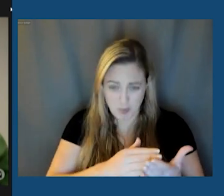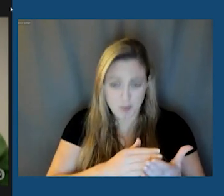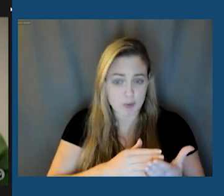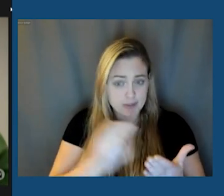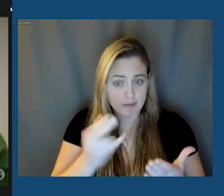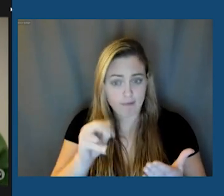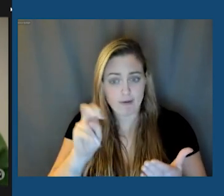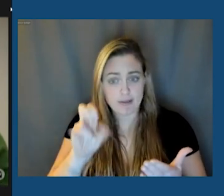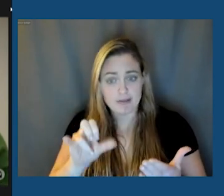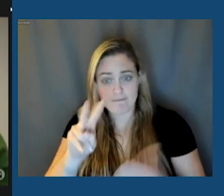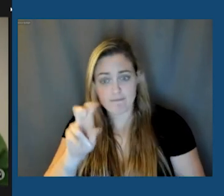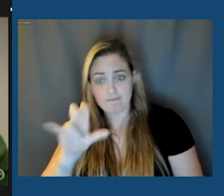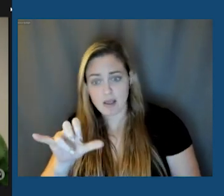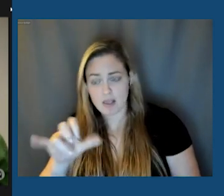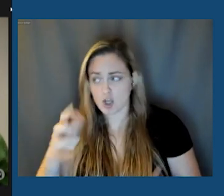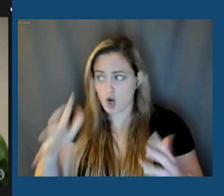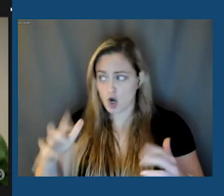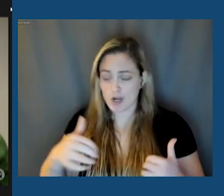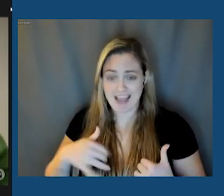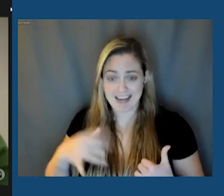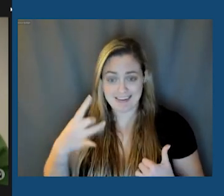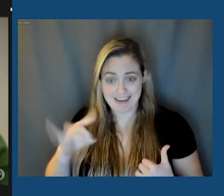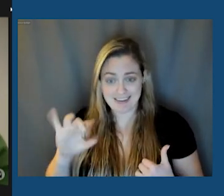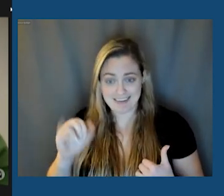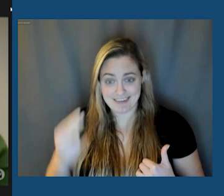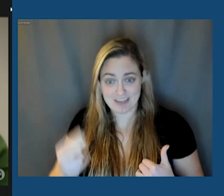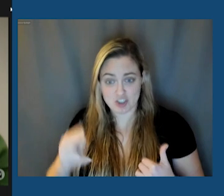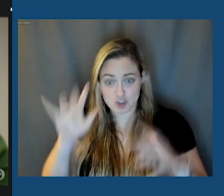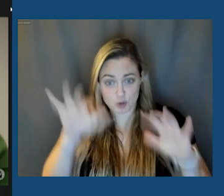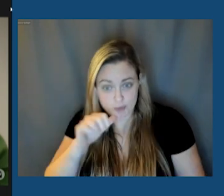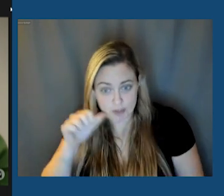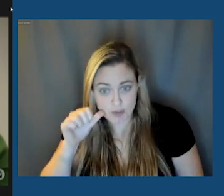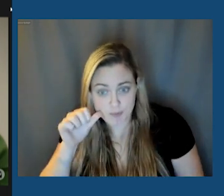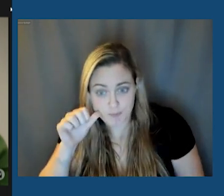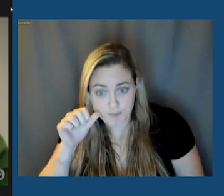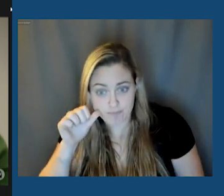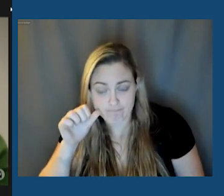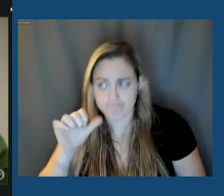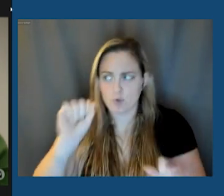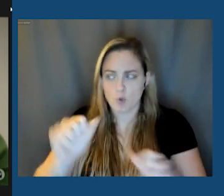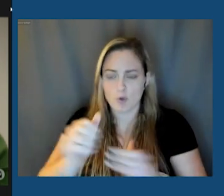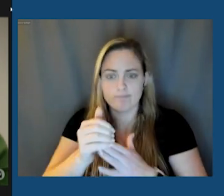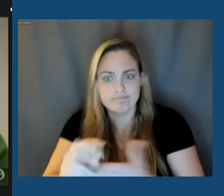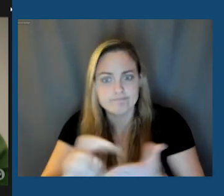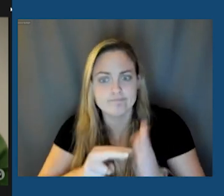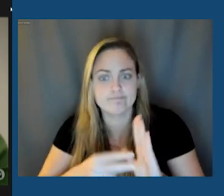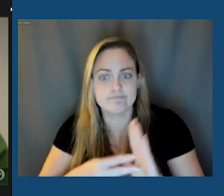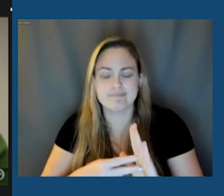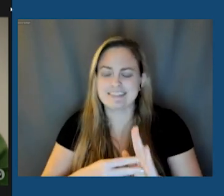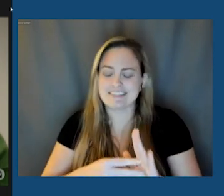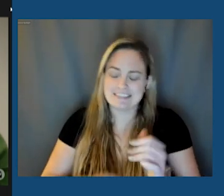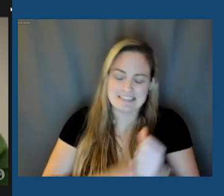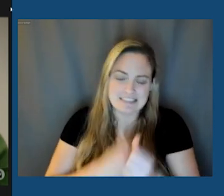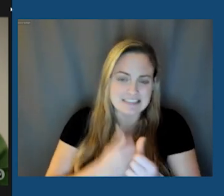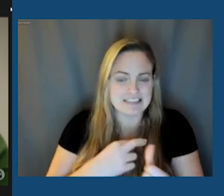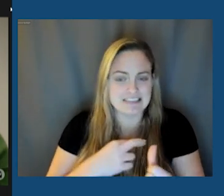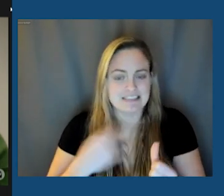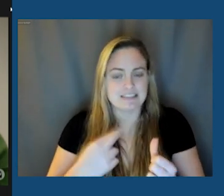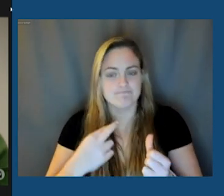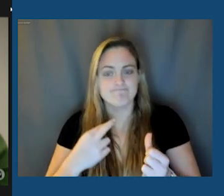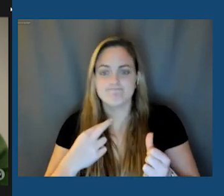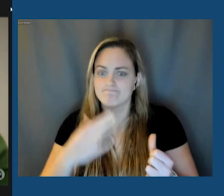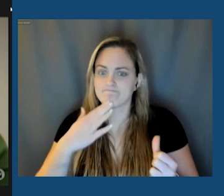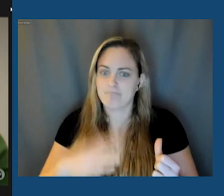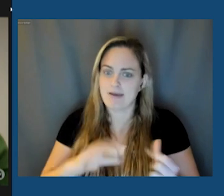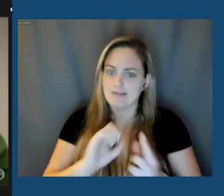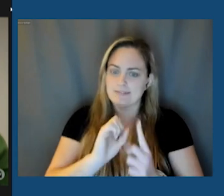Valley already got 18 inches of snow yesterday, that could lead to very dangerous conditions. And in New York